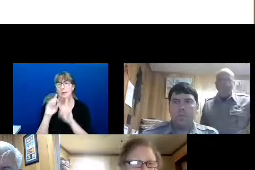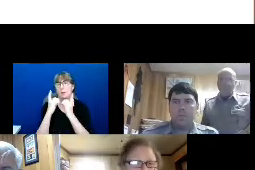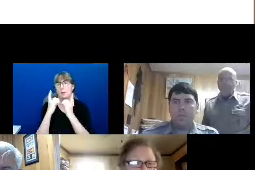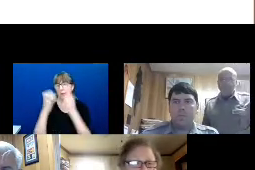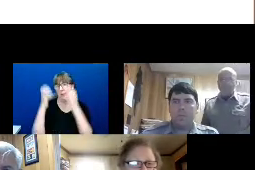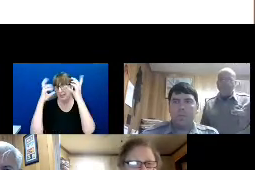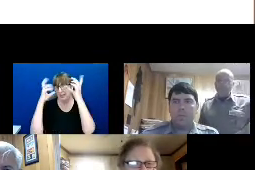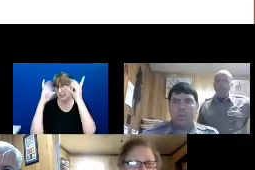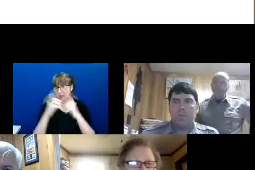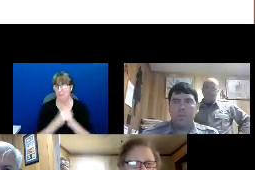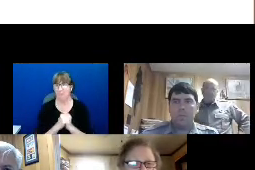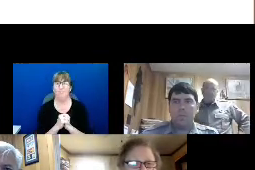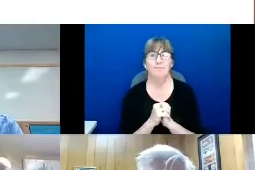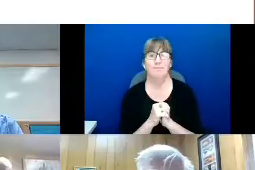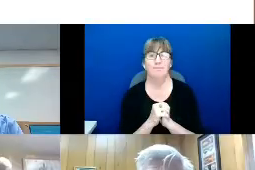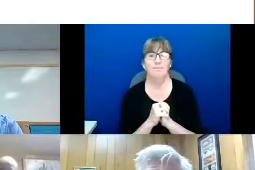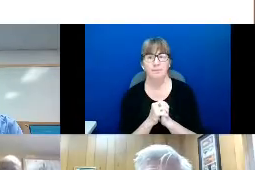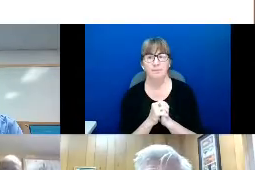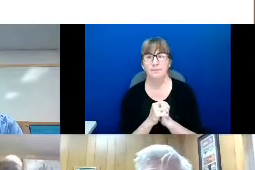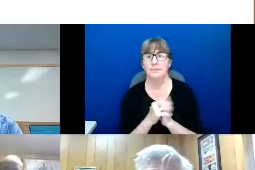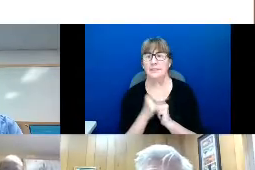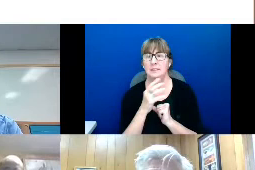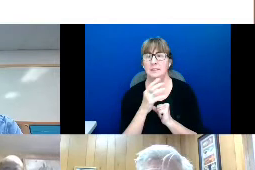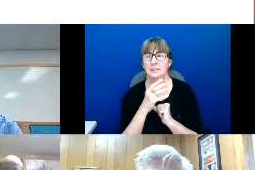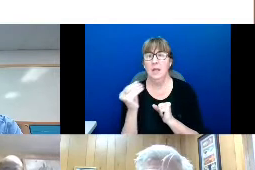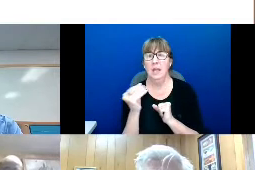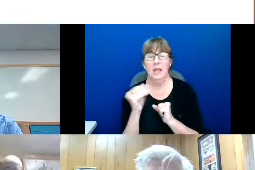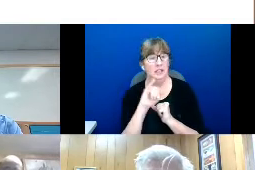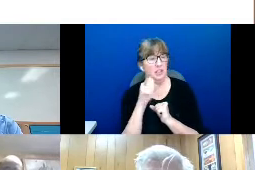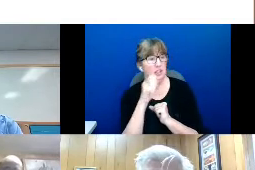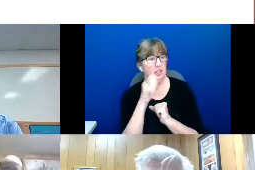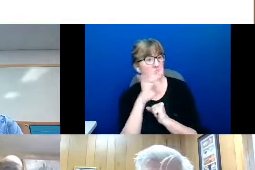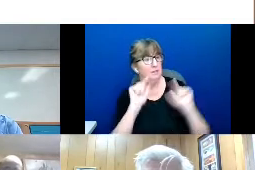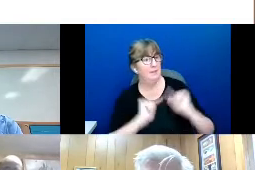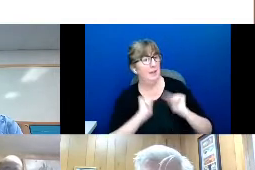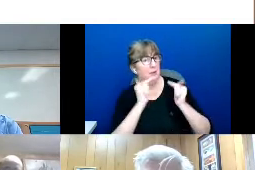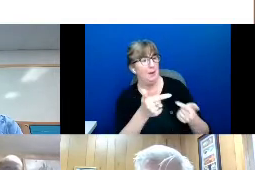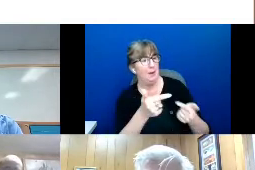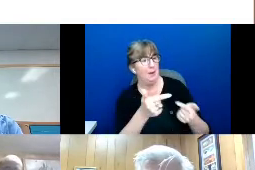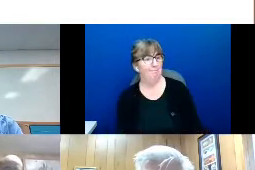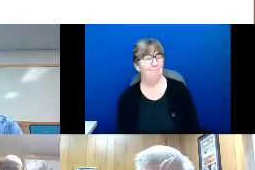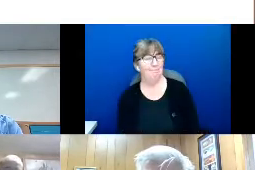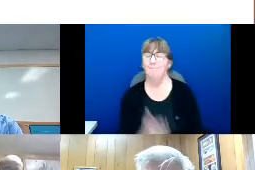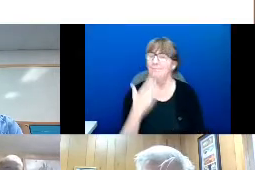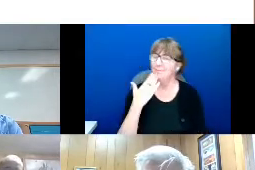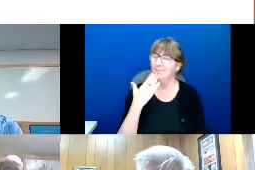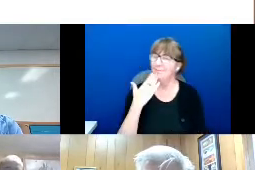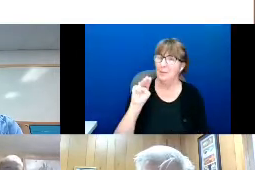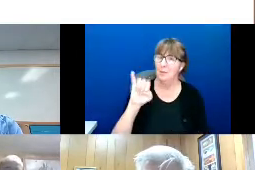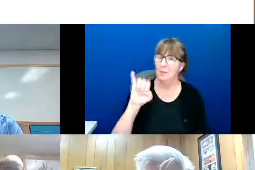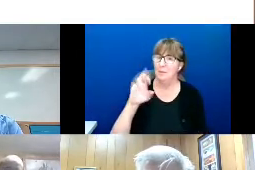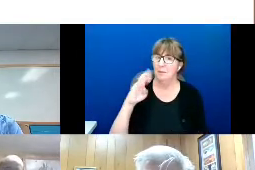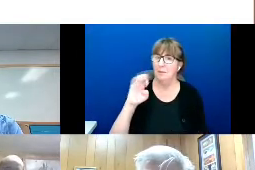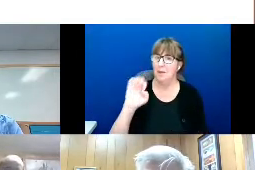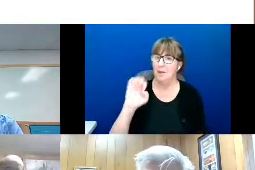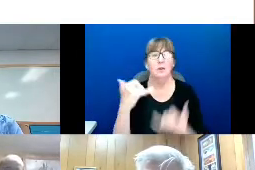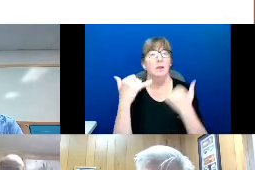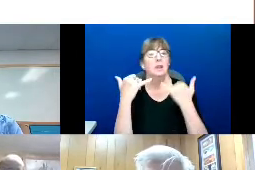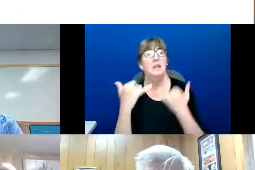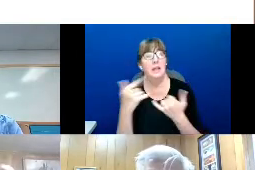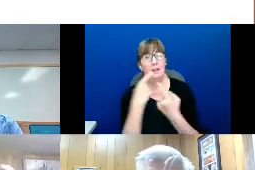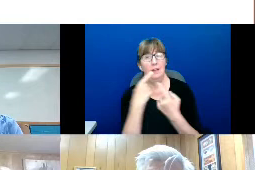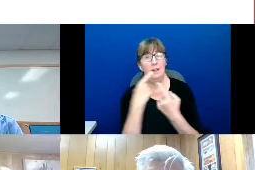Education. And Jeff, take it away. Thank you, Michael. Now that we have the disclaimer out of the